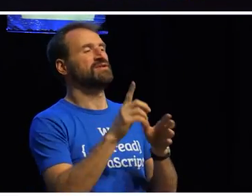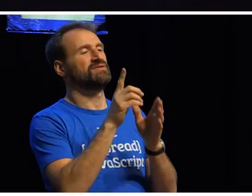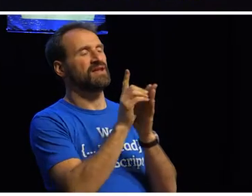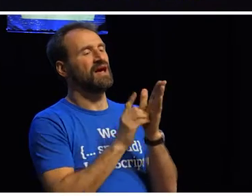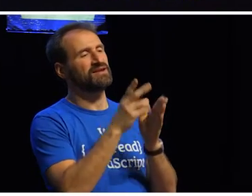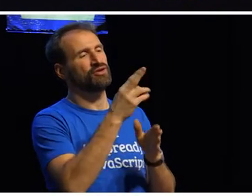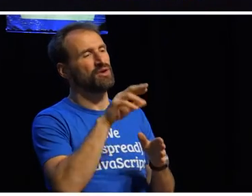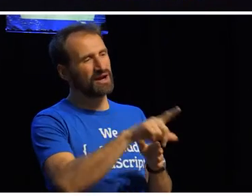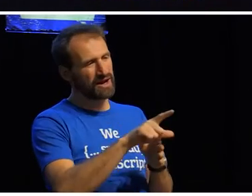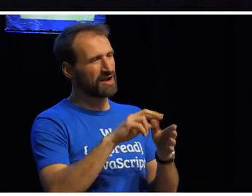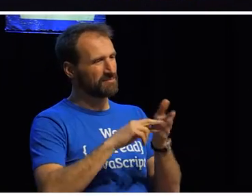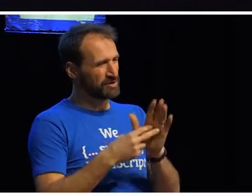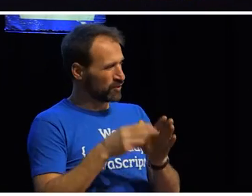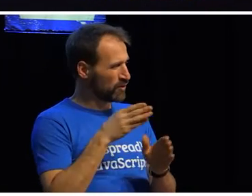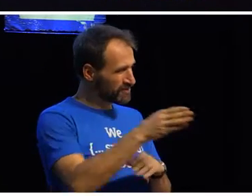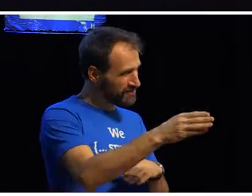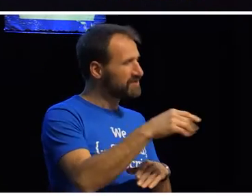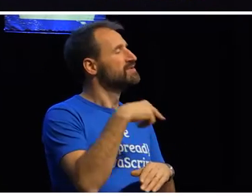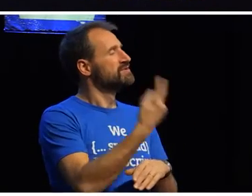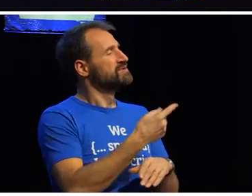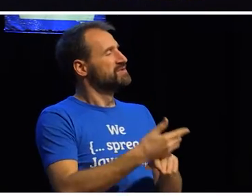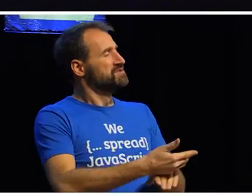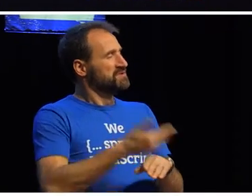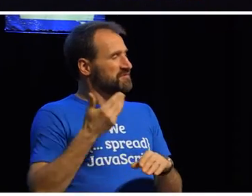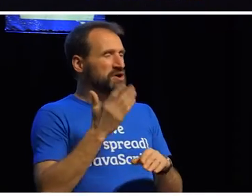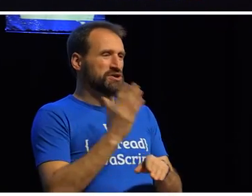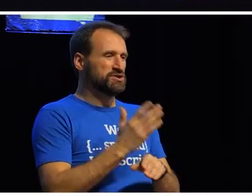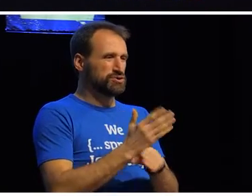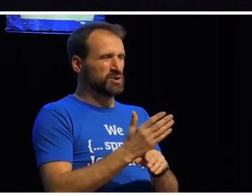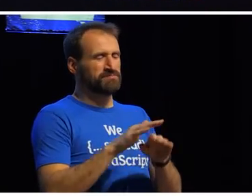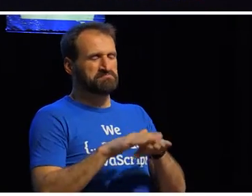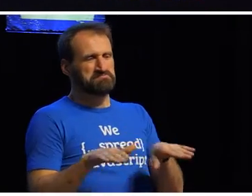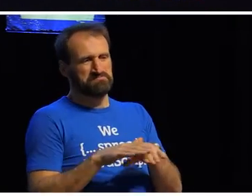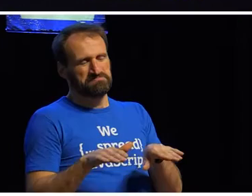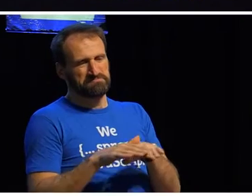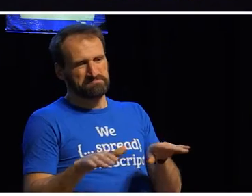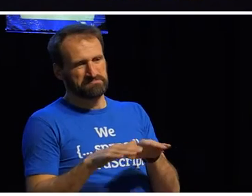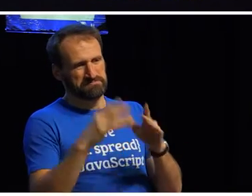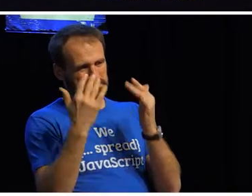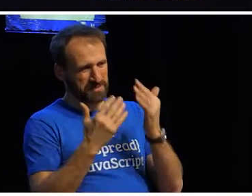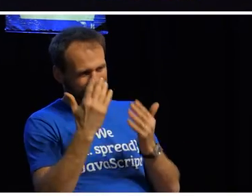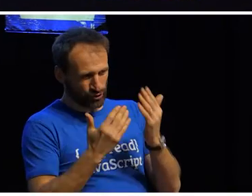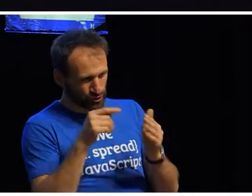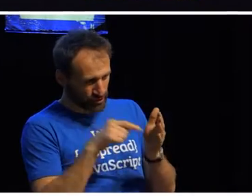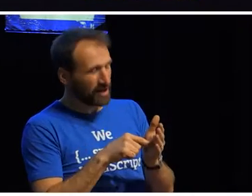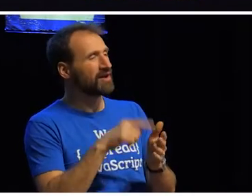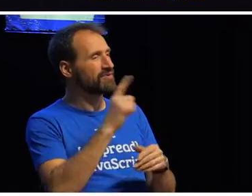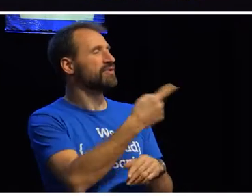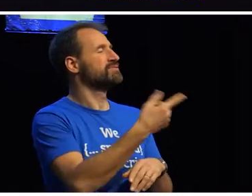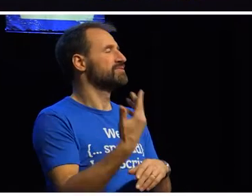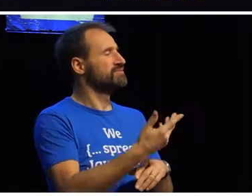method, so I can just convert it as a base 64. So it's easy to process with the, you know, the third